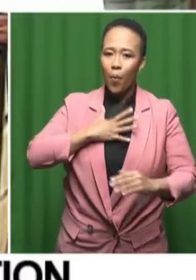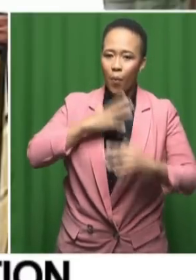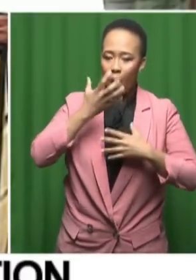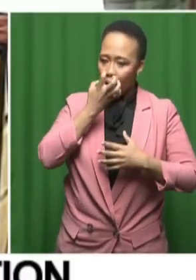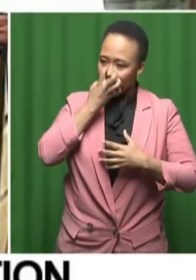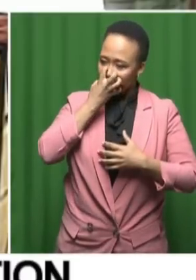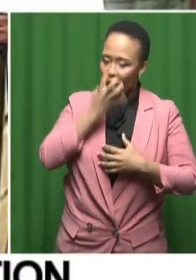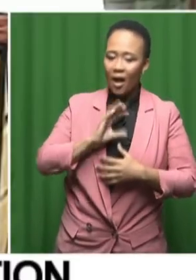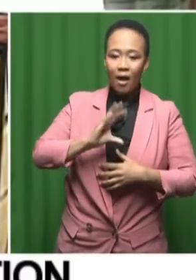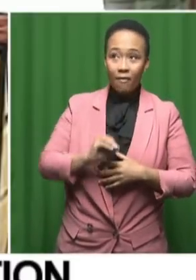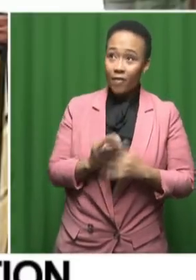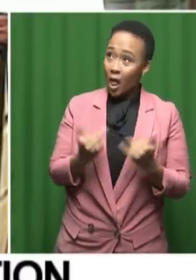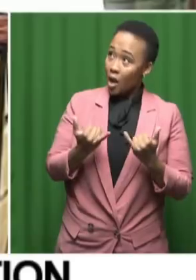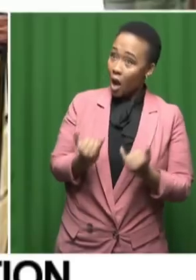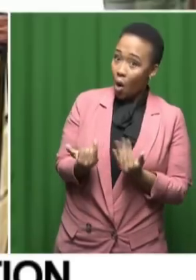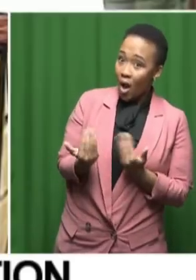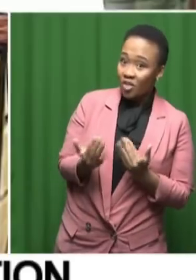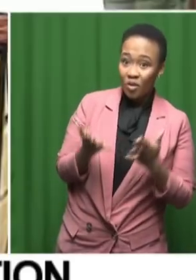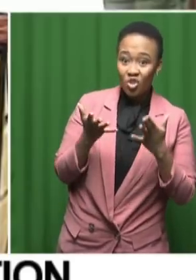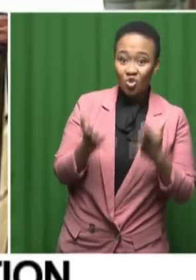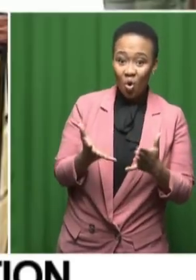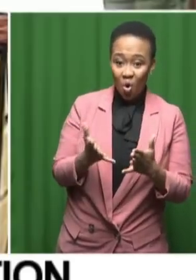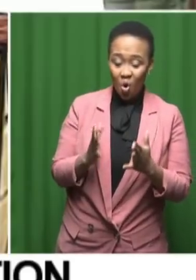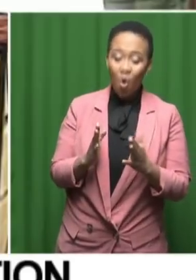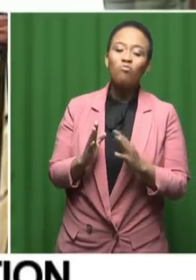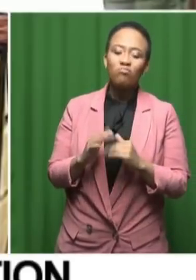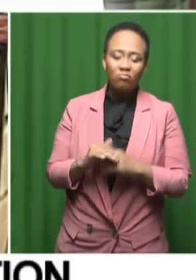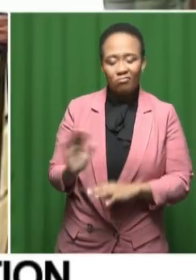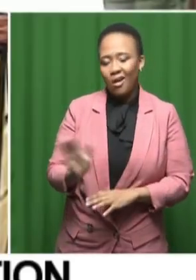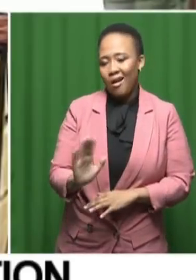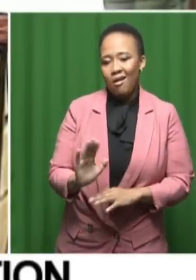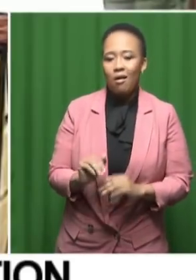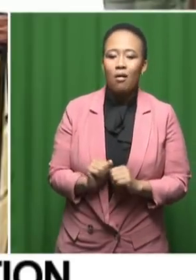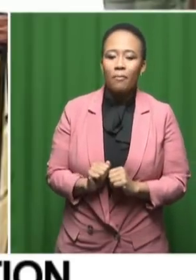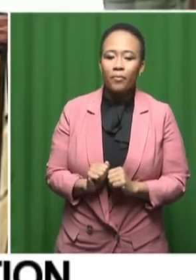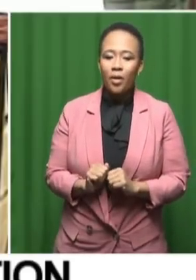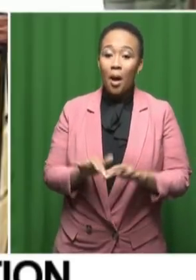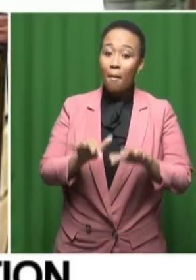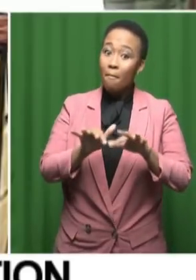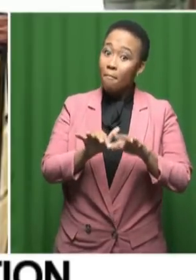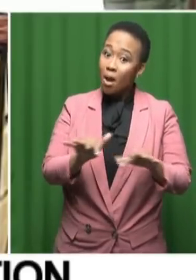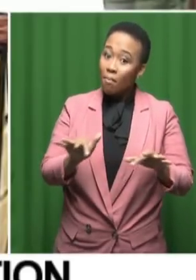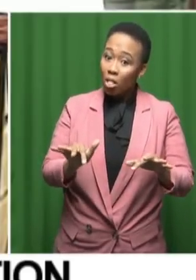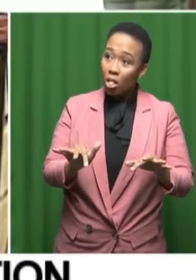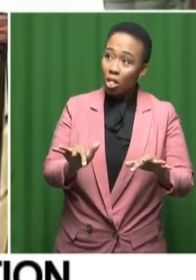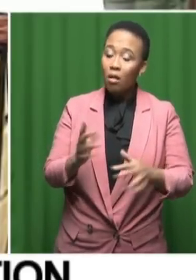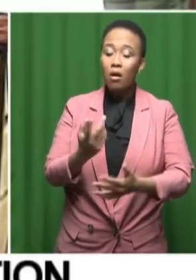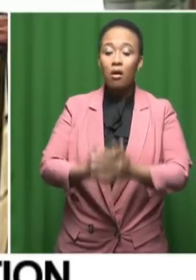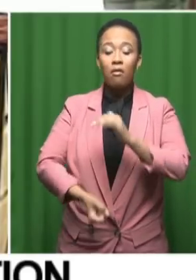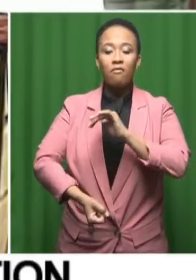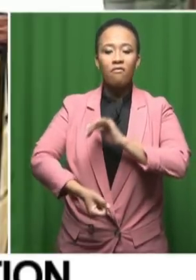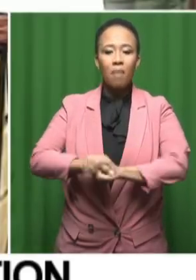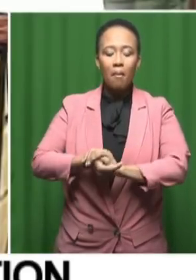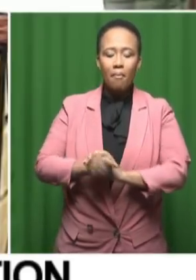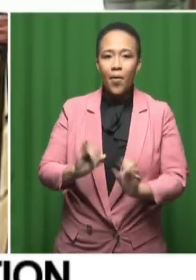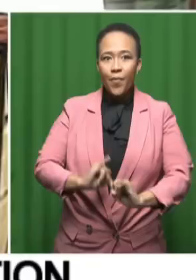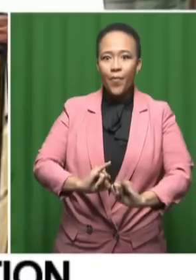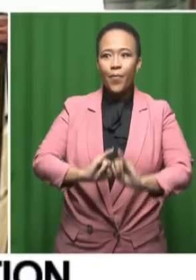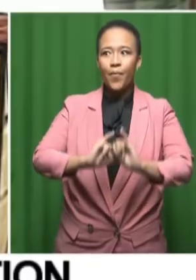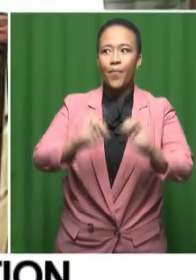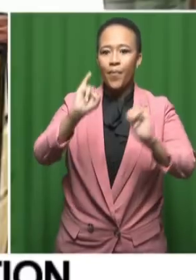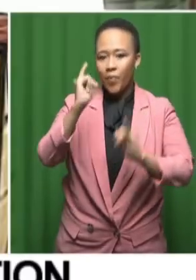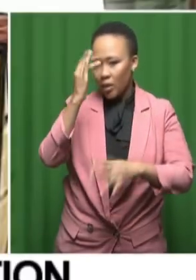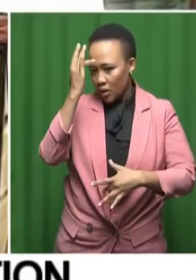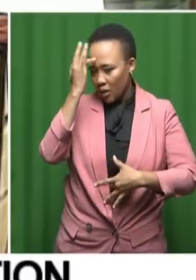not expect it. And what we expect is people who are becoming severe should seek immediate attention with